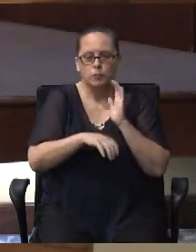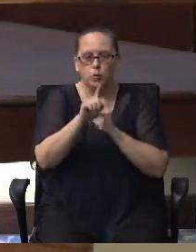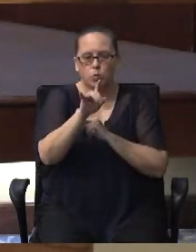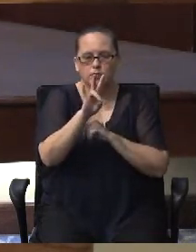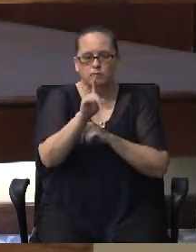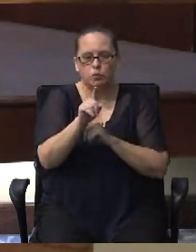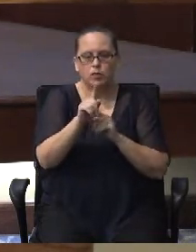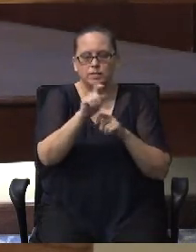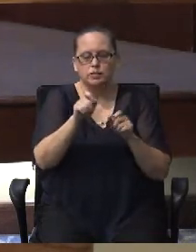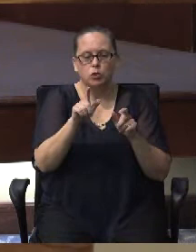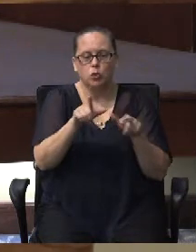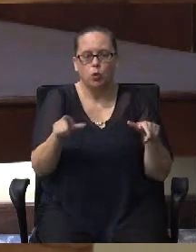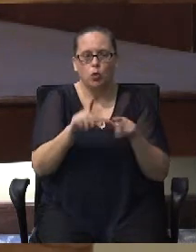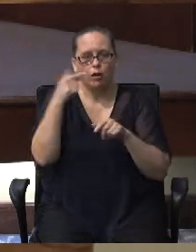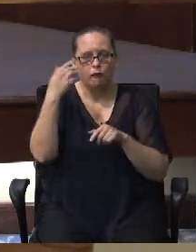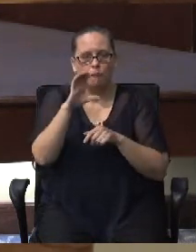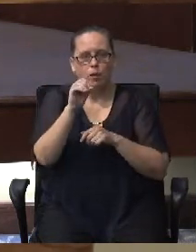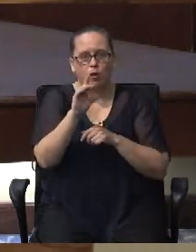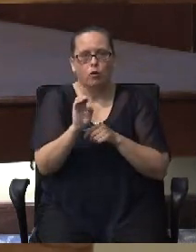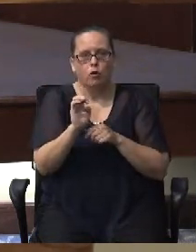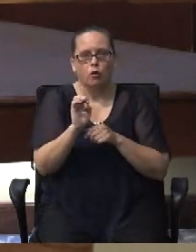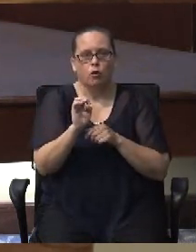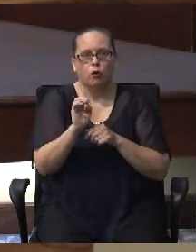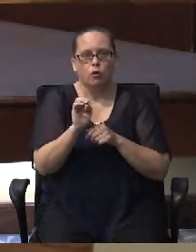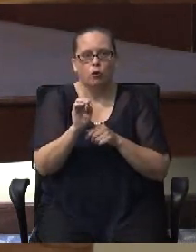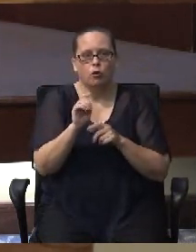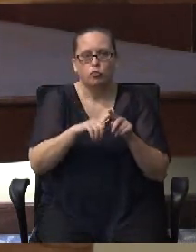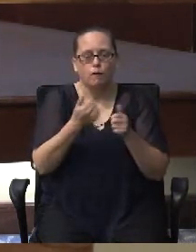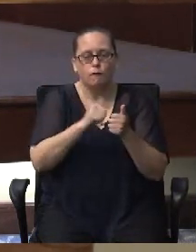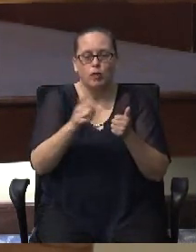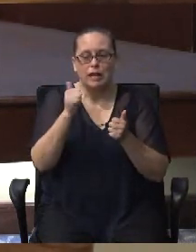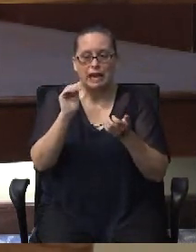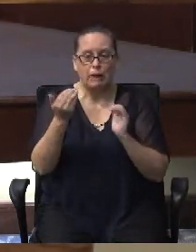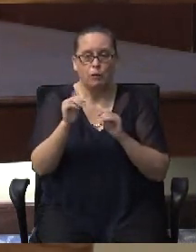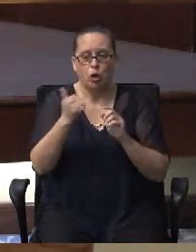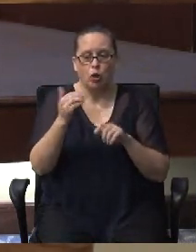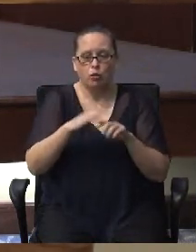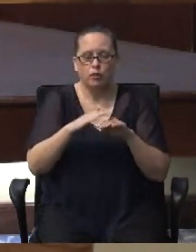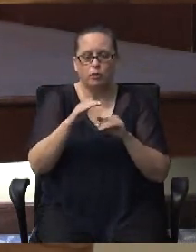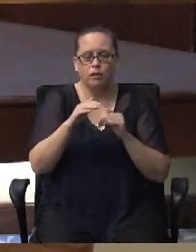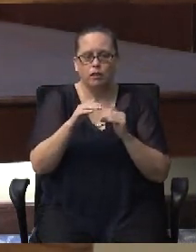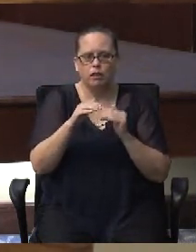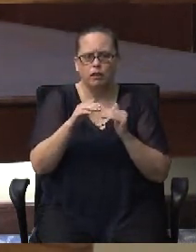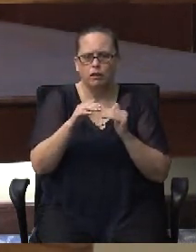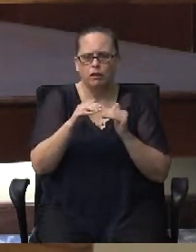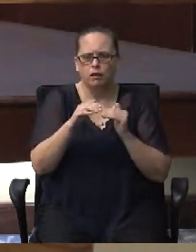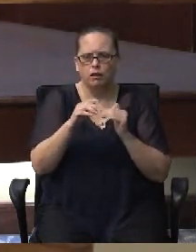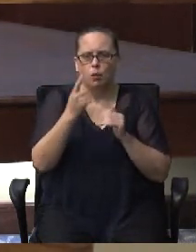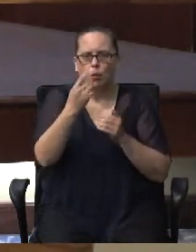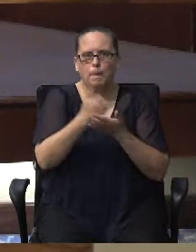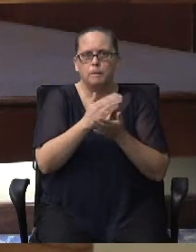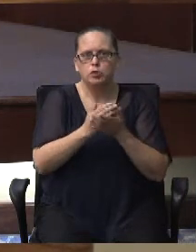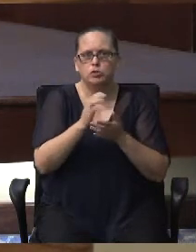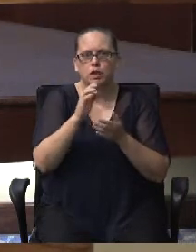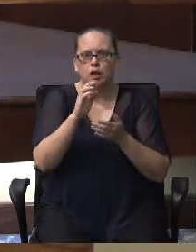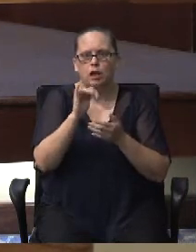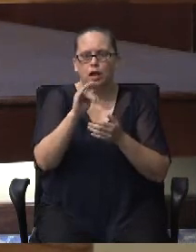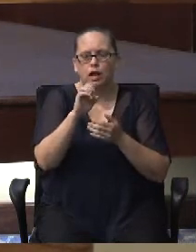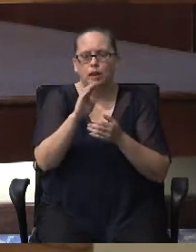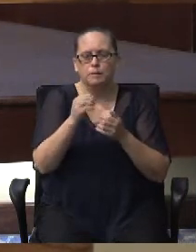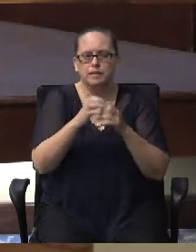of Texas Local Government Code regarding conflicts of interest and to avoid any appearance of impropriety, one budget item needs to be